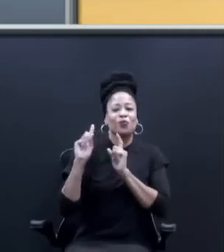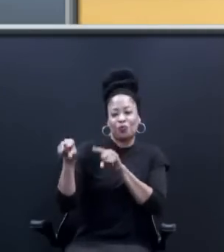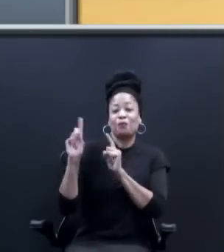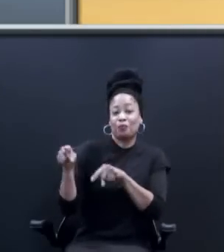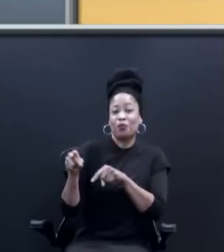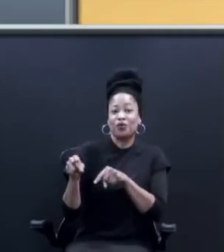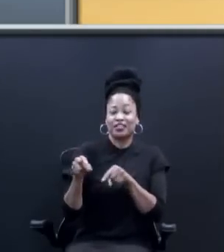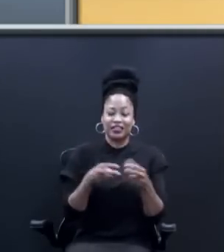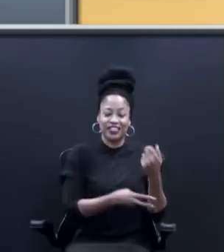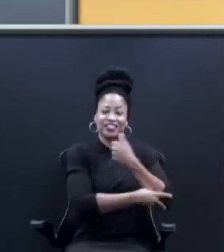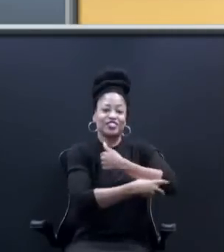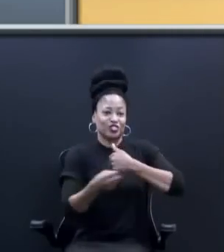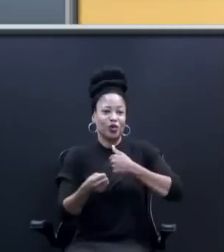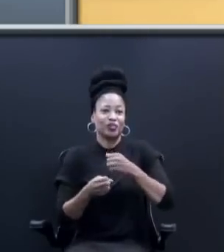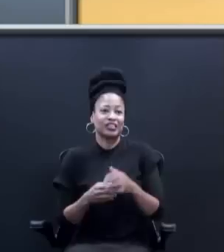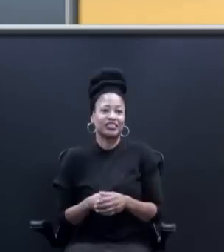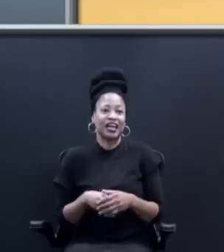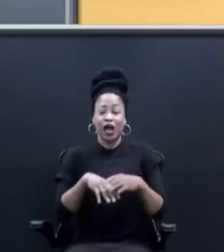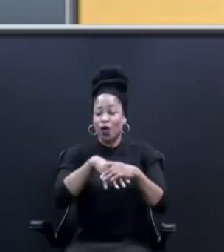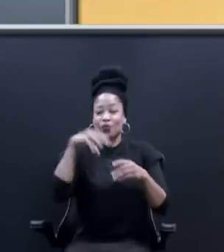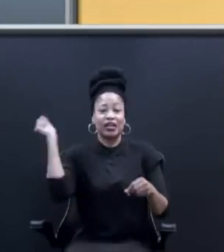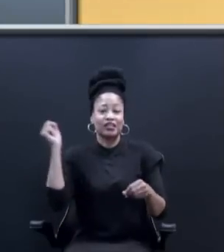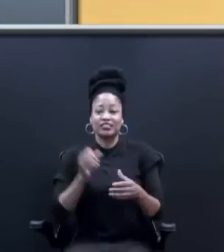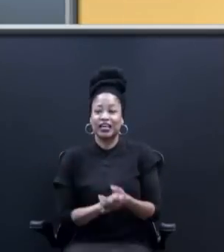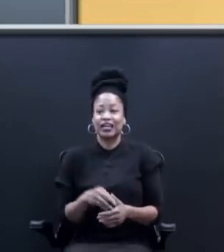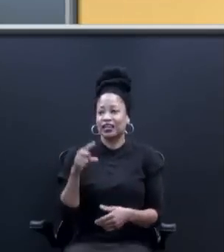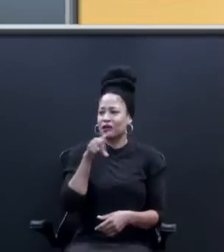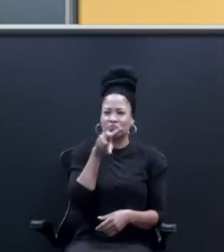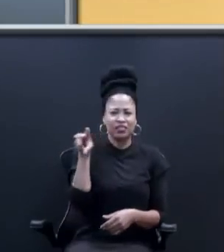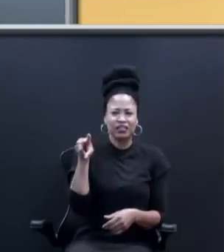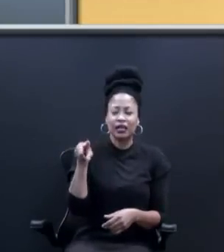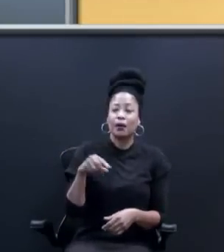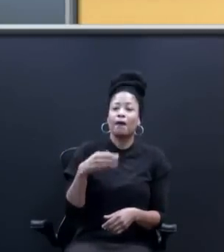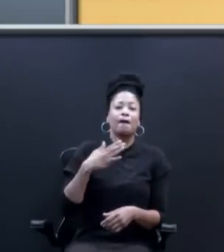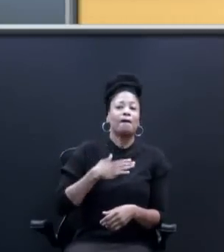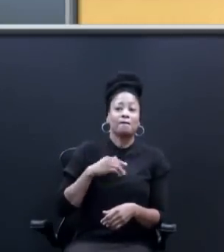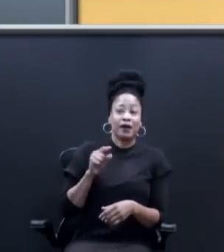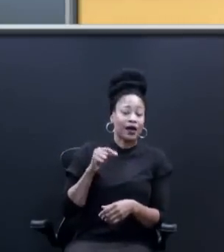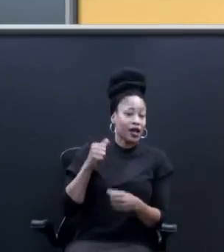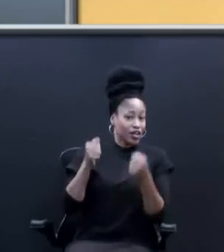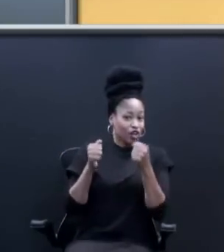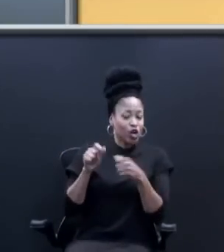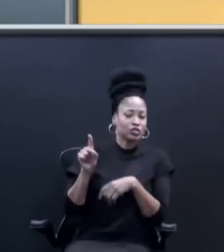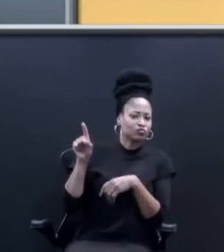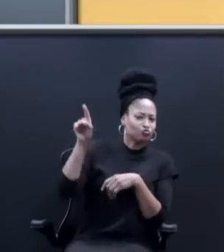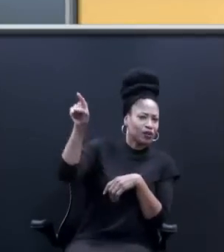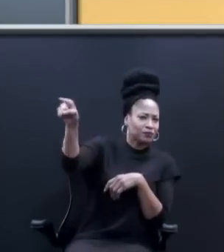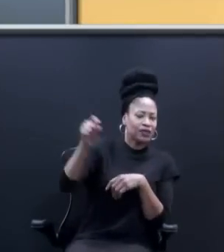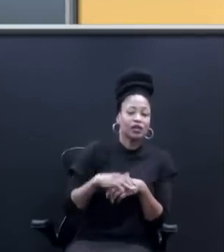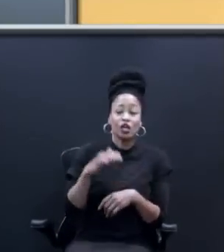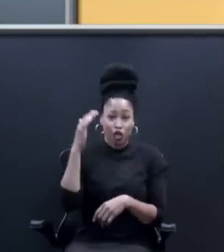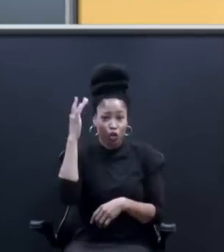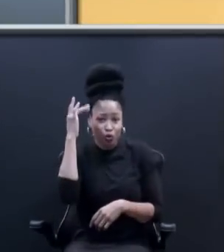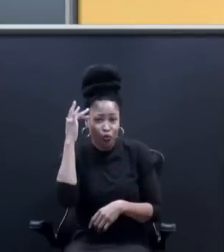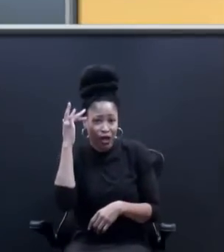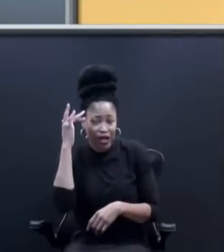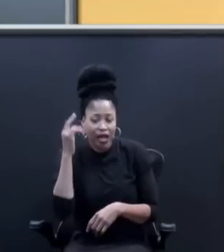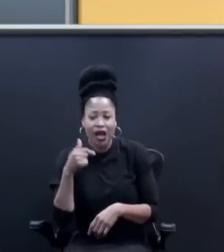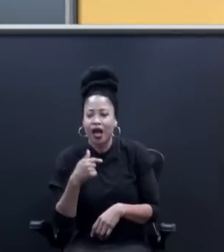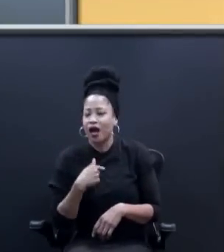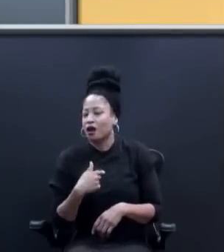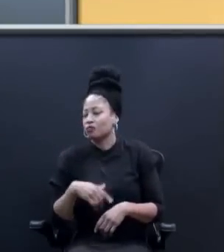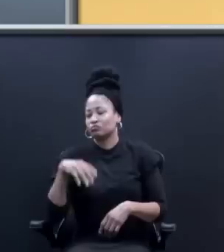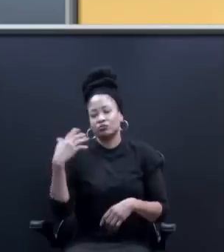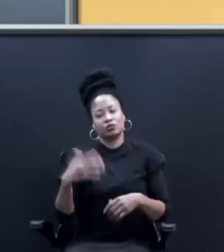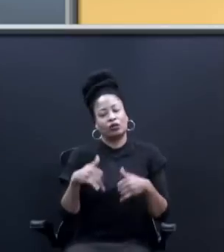went outside to get me fresh air. There my car sitting back there. You know why? Because I was so drunk that they had to give me a